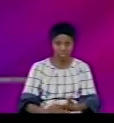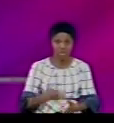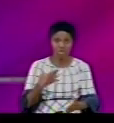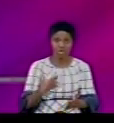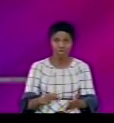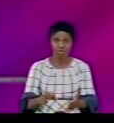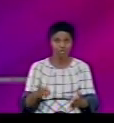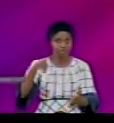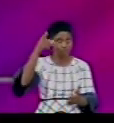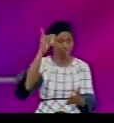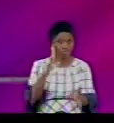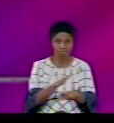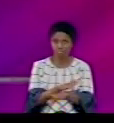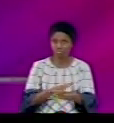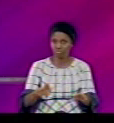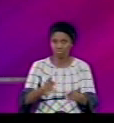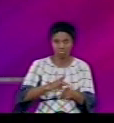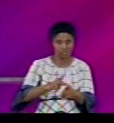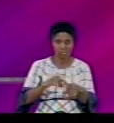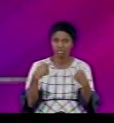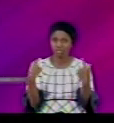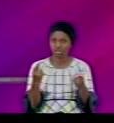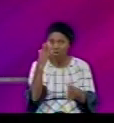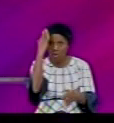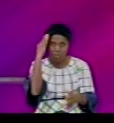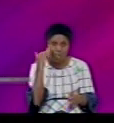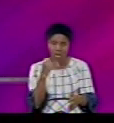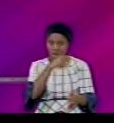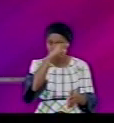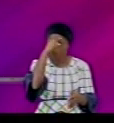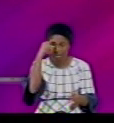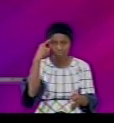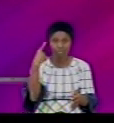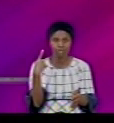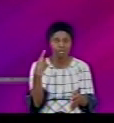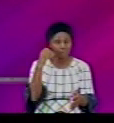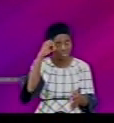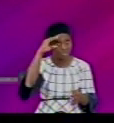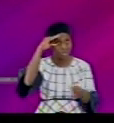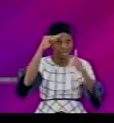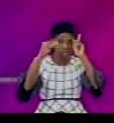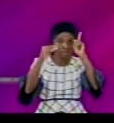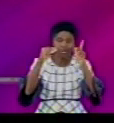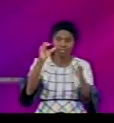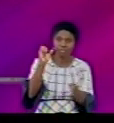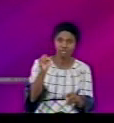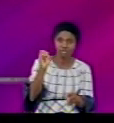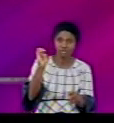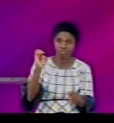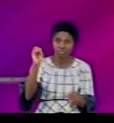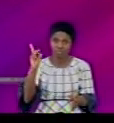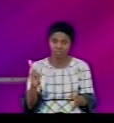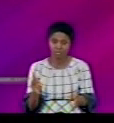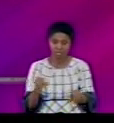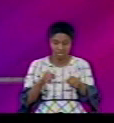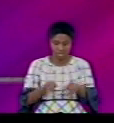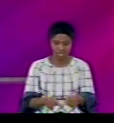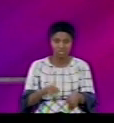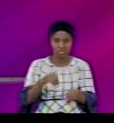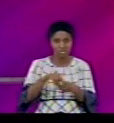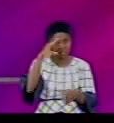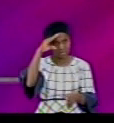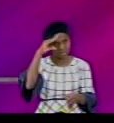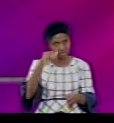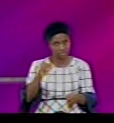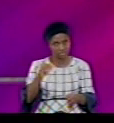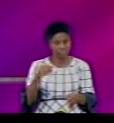Why? Because his seed remaineth in him. We are going to pray that the